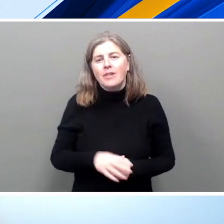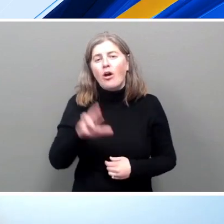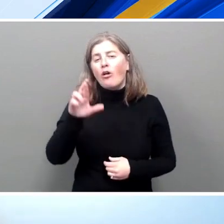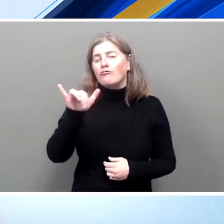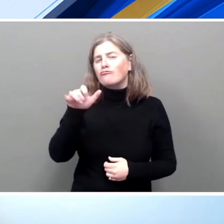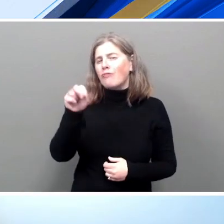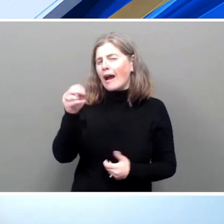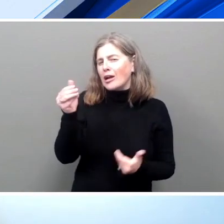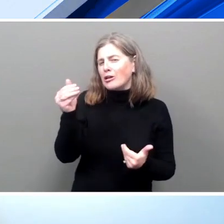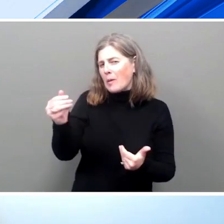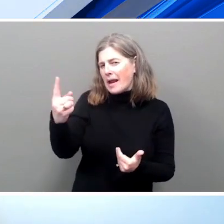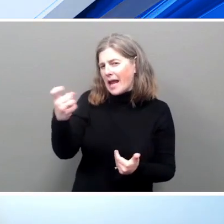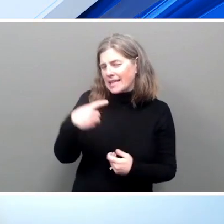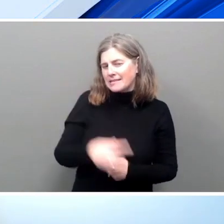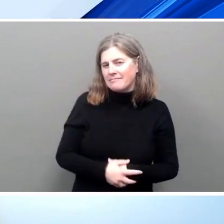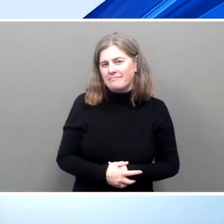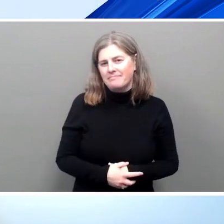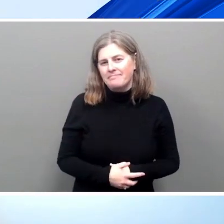are unmuted.